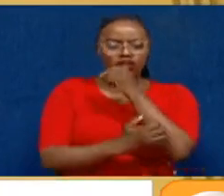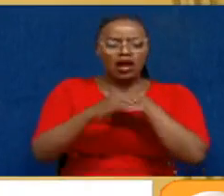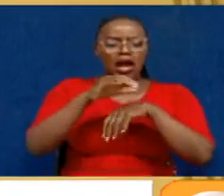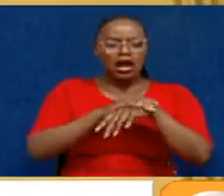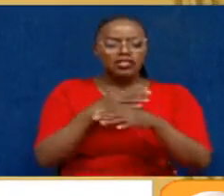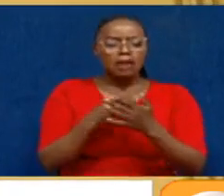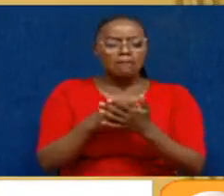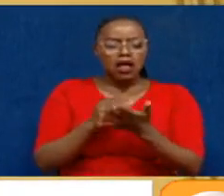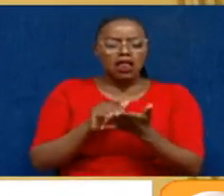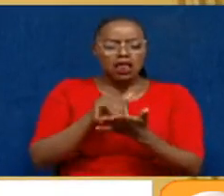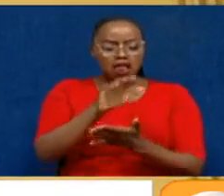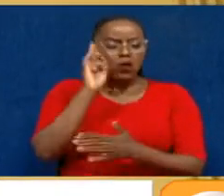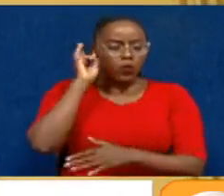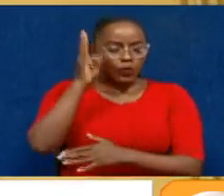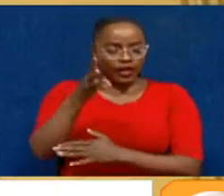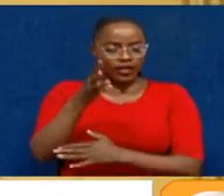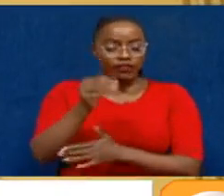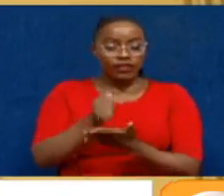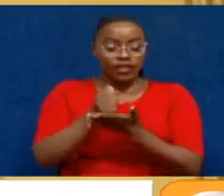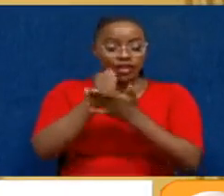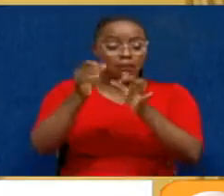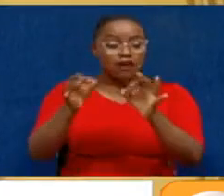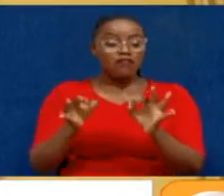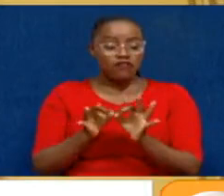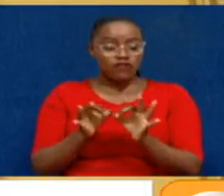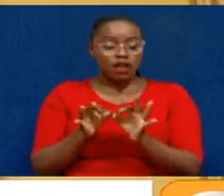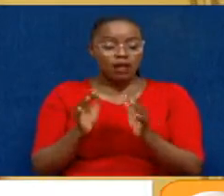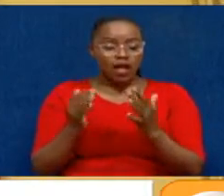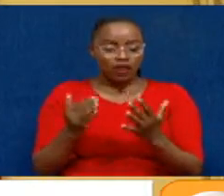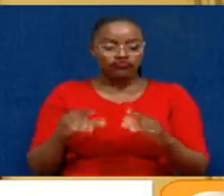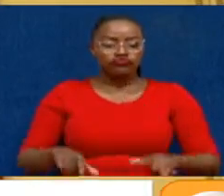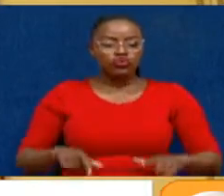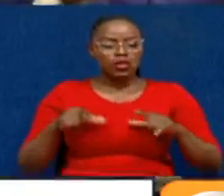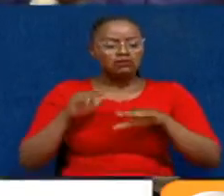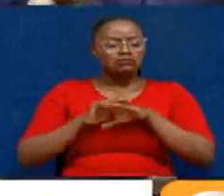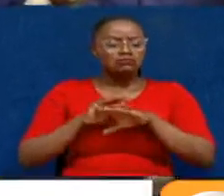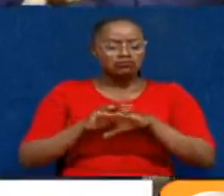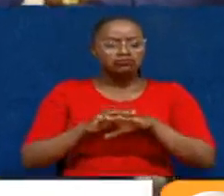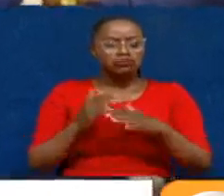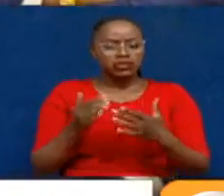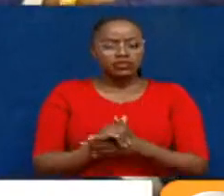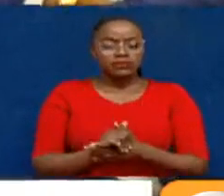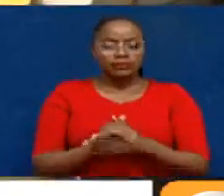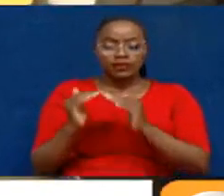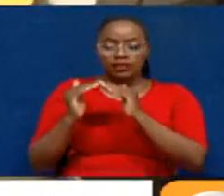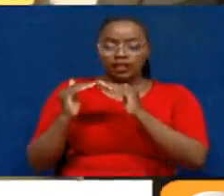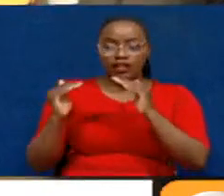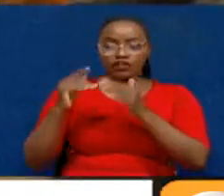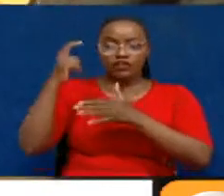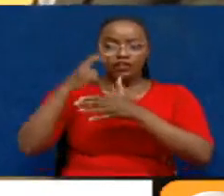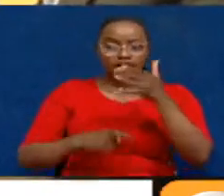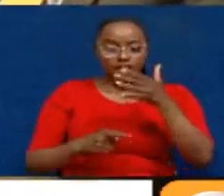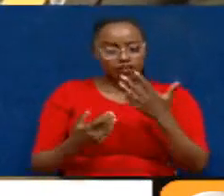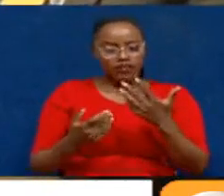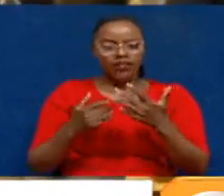transfer that will enable these families to be able to live some decent life. The levels of taxation is